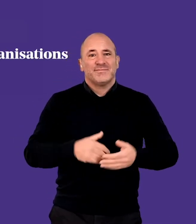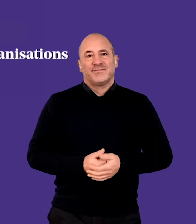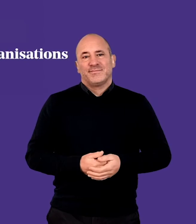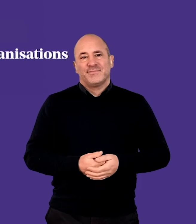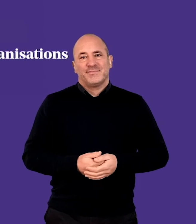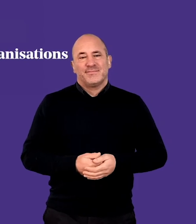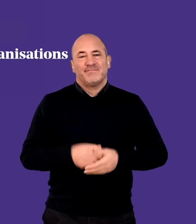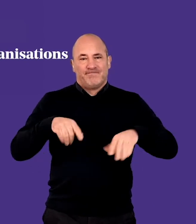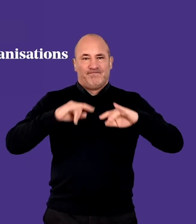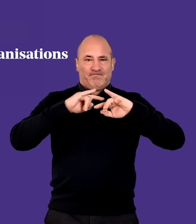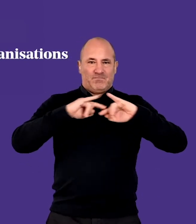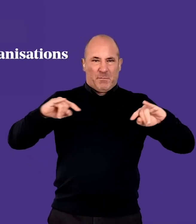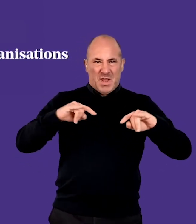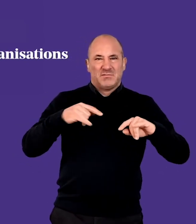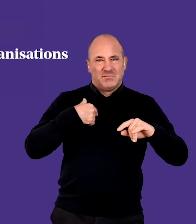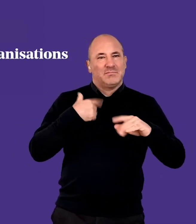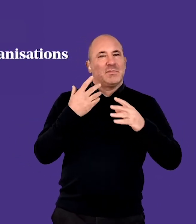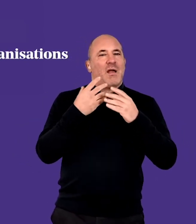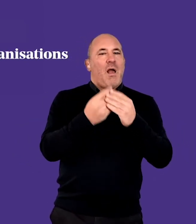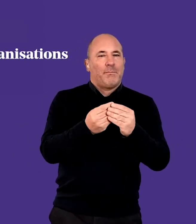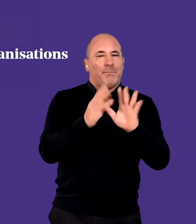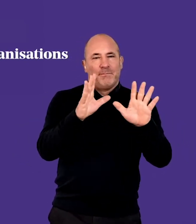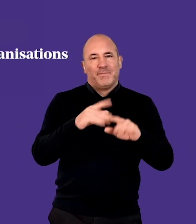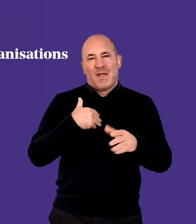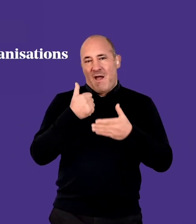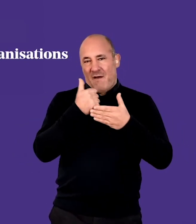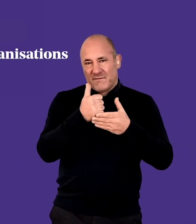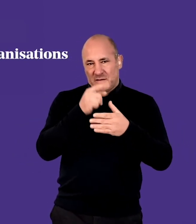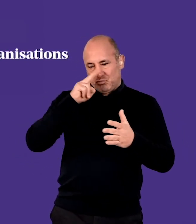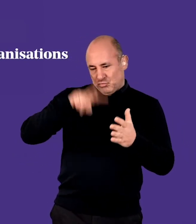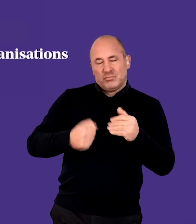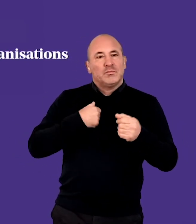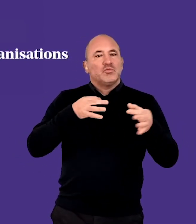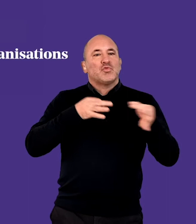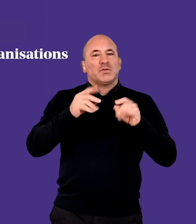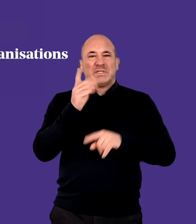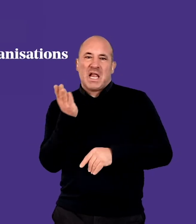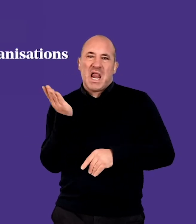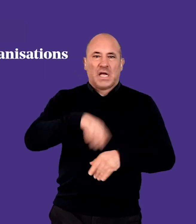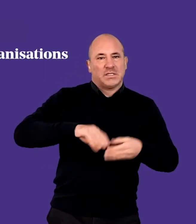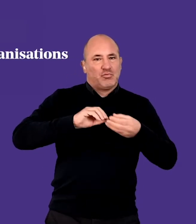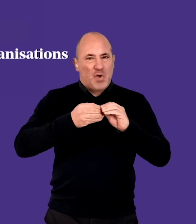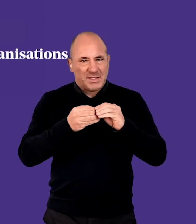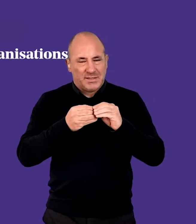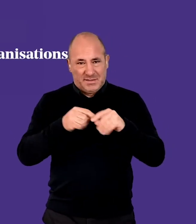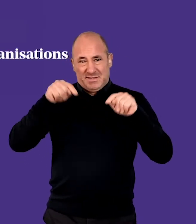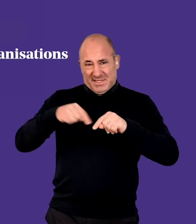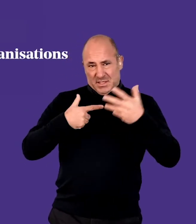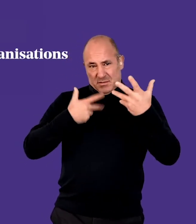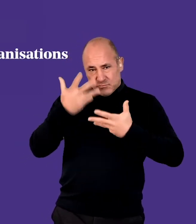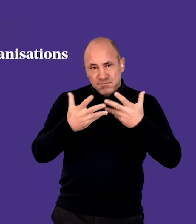consider your application. To help you to complete the template, we advise you to look at our strategy, Let's